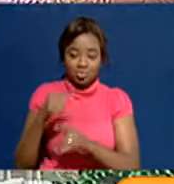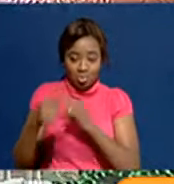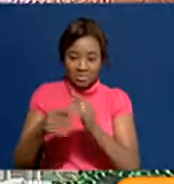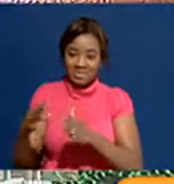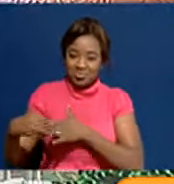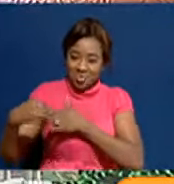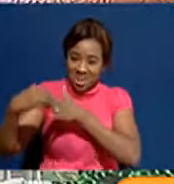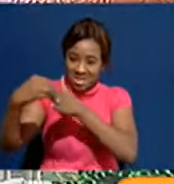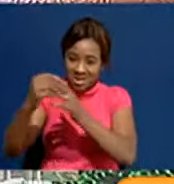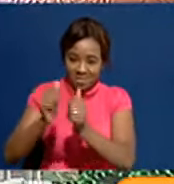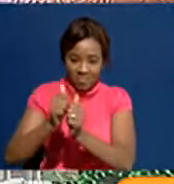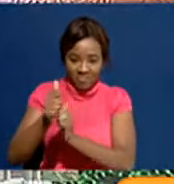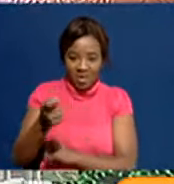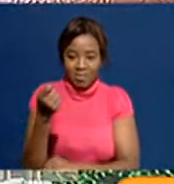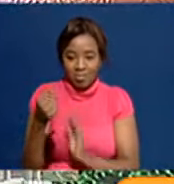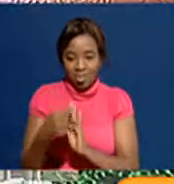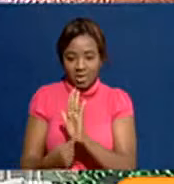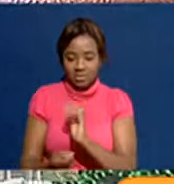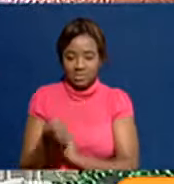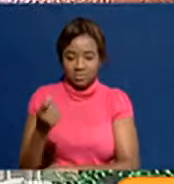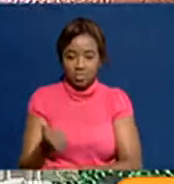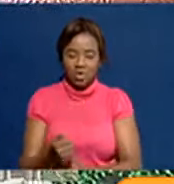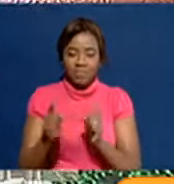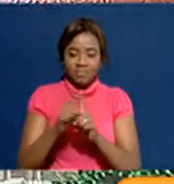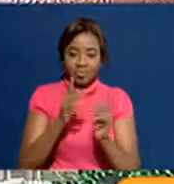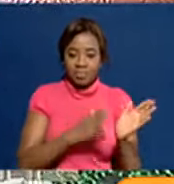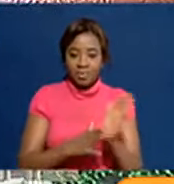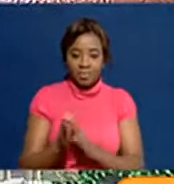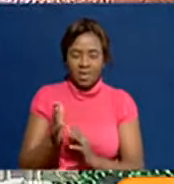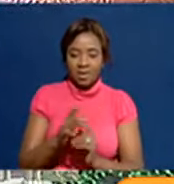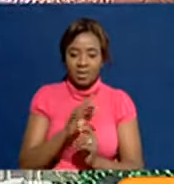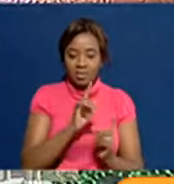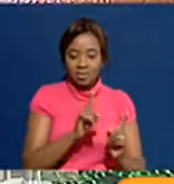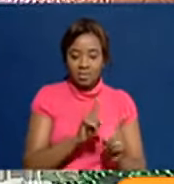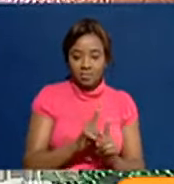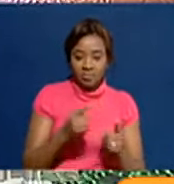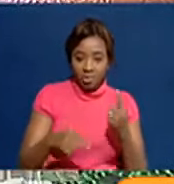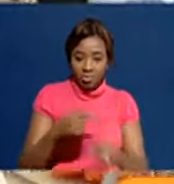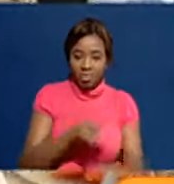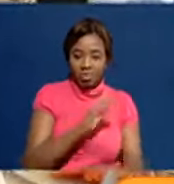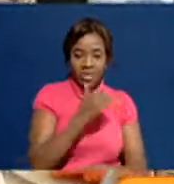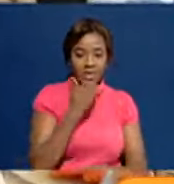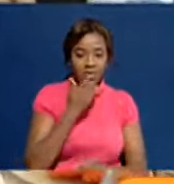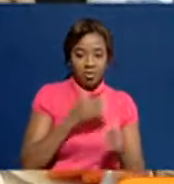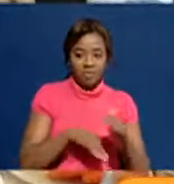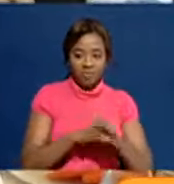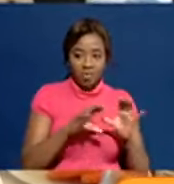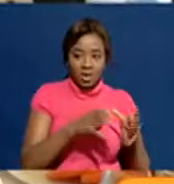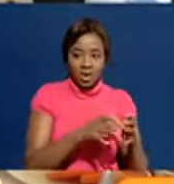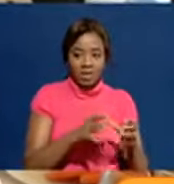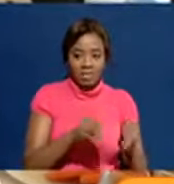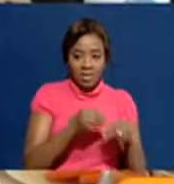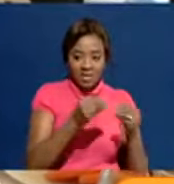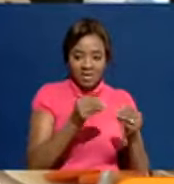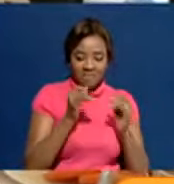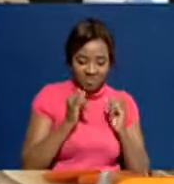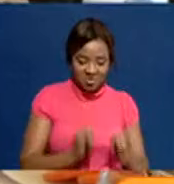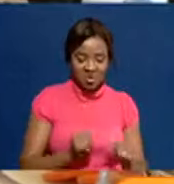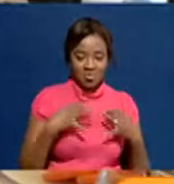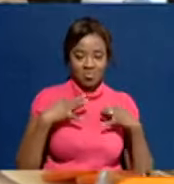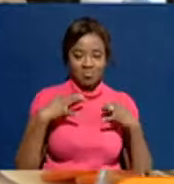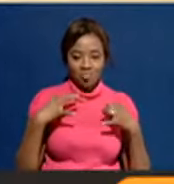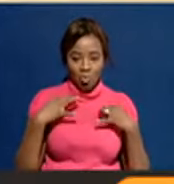of the league. As they prepare for the derby, AFC Leopards received a set on new track suits as